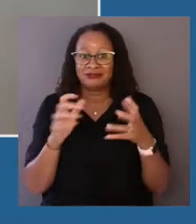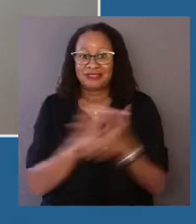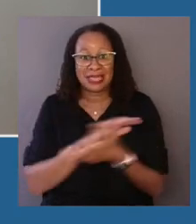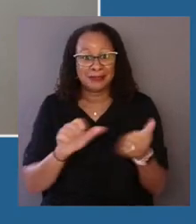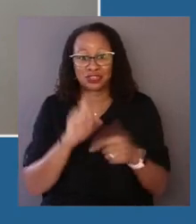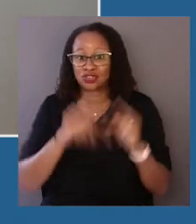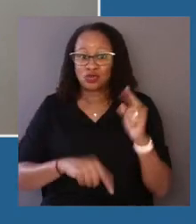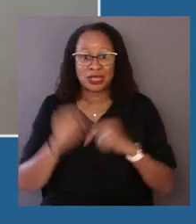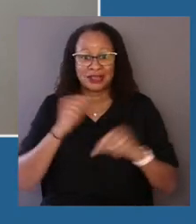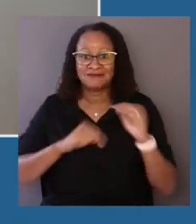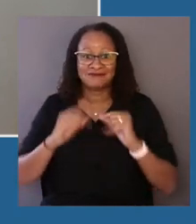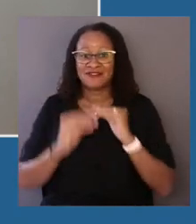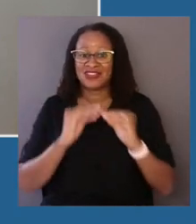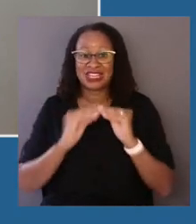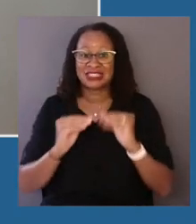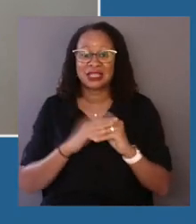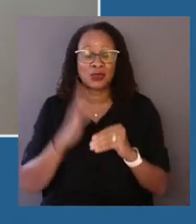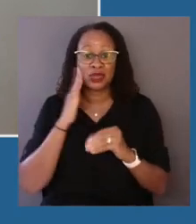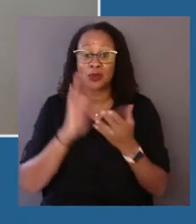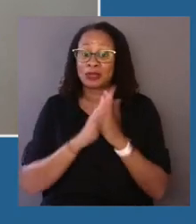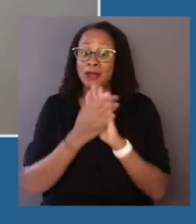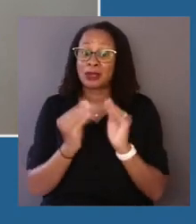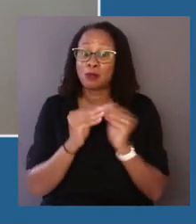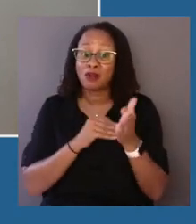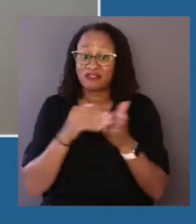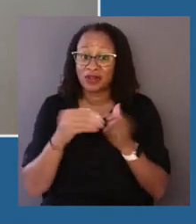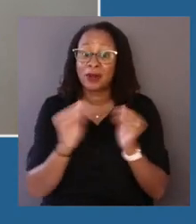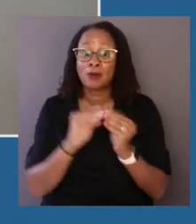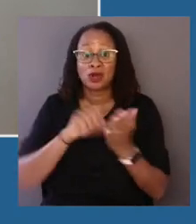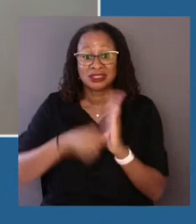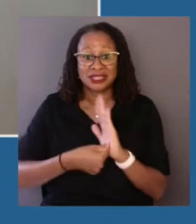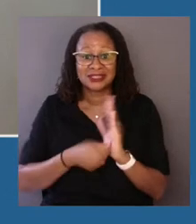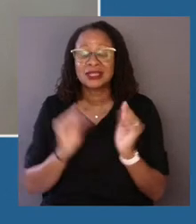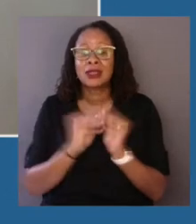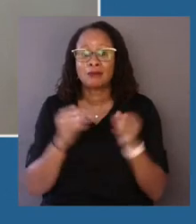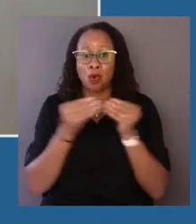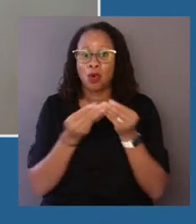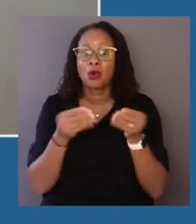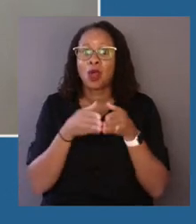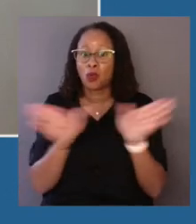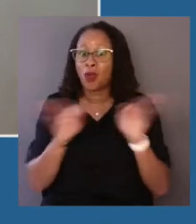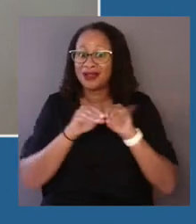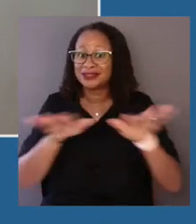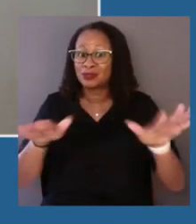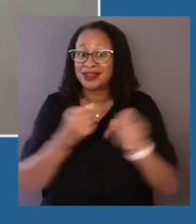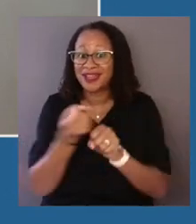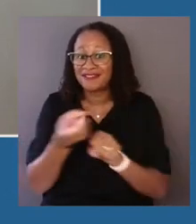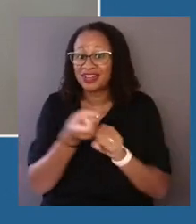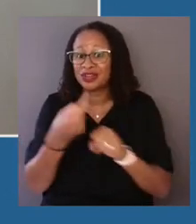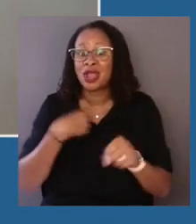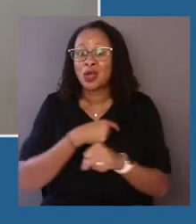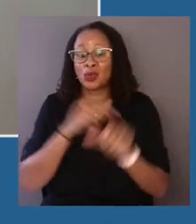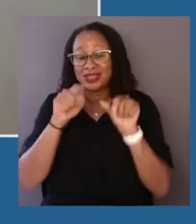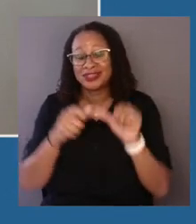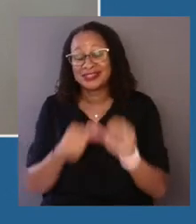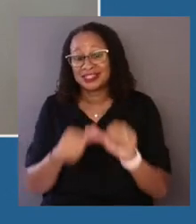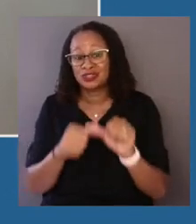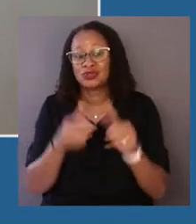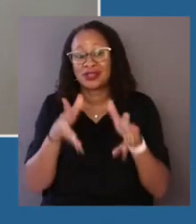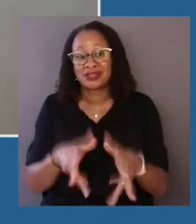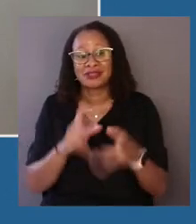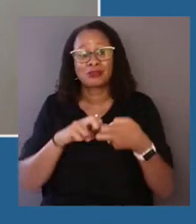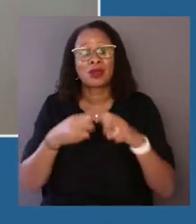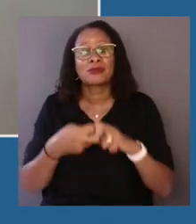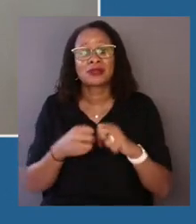are getting more frequent, more intense, and more widespread every year that we continue to let this problem